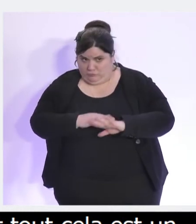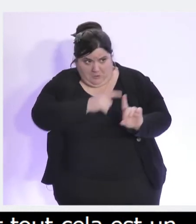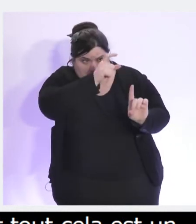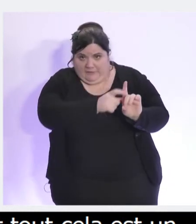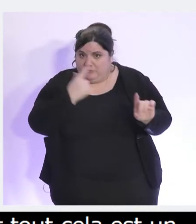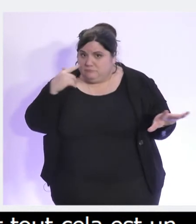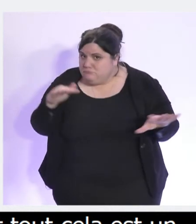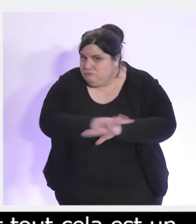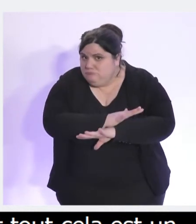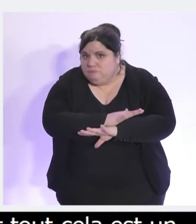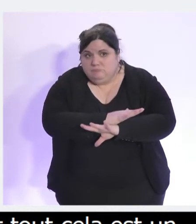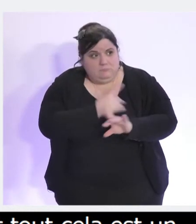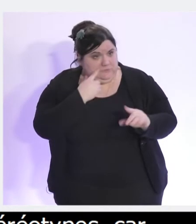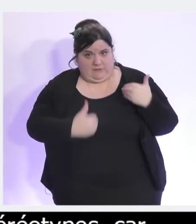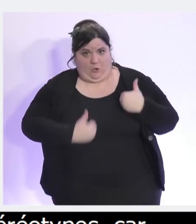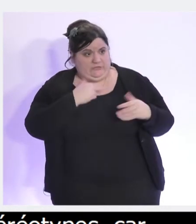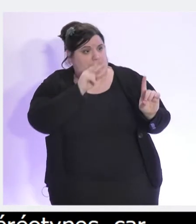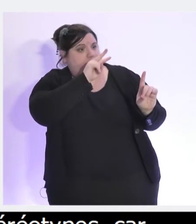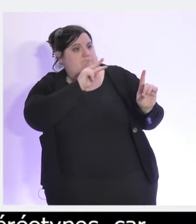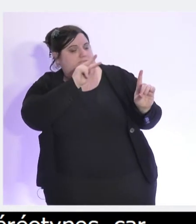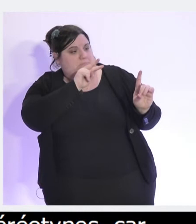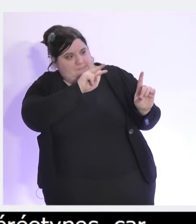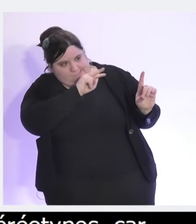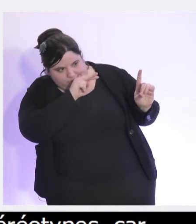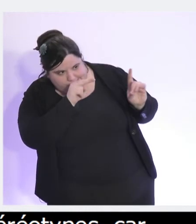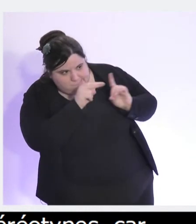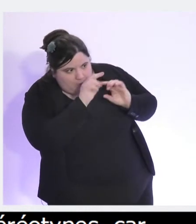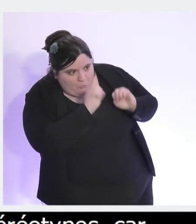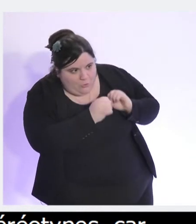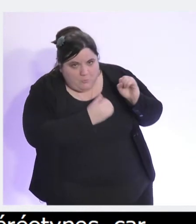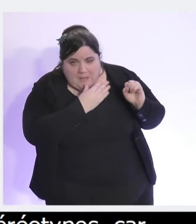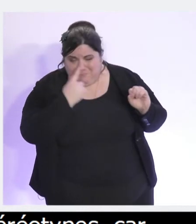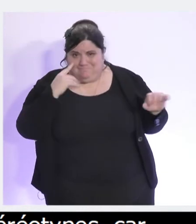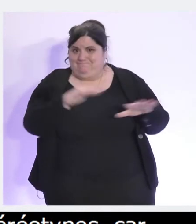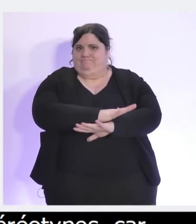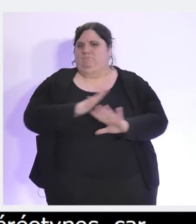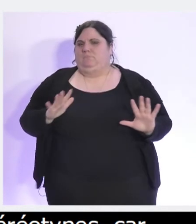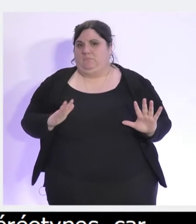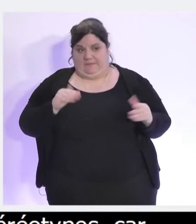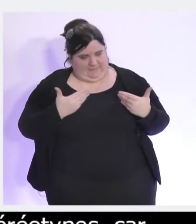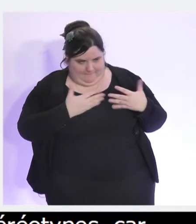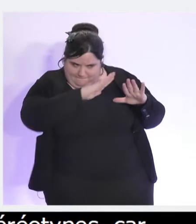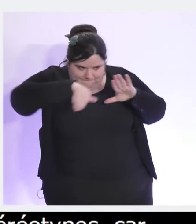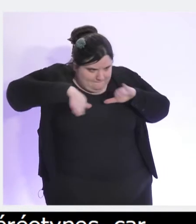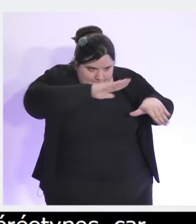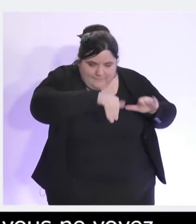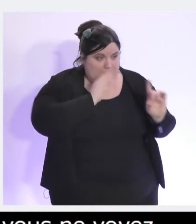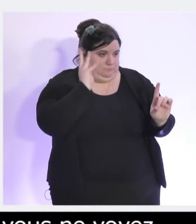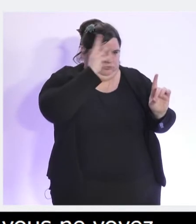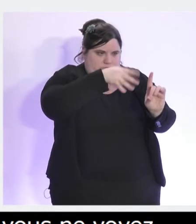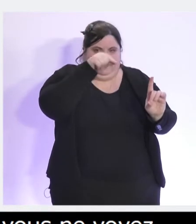look at what the person is able to do as well. Et maintenant, nous passons à la dernière